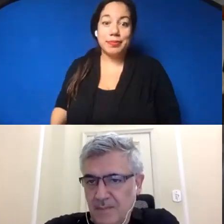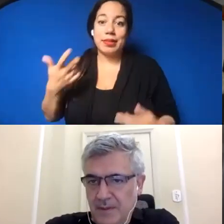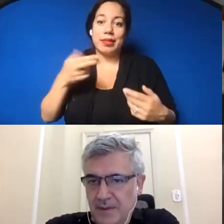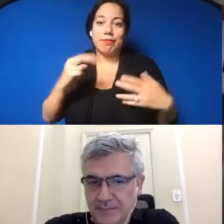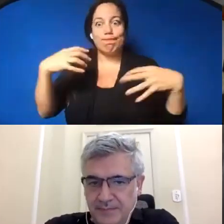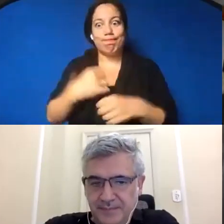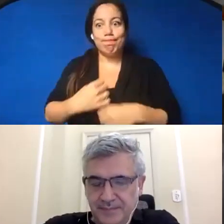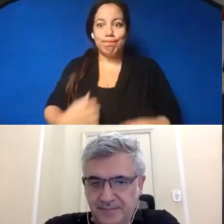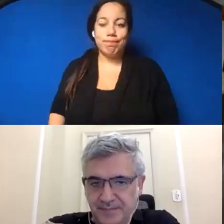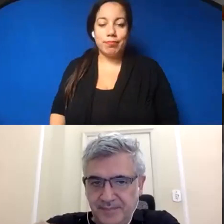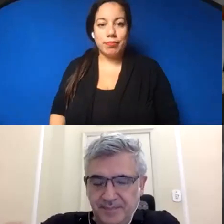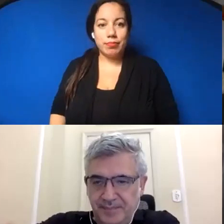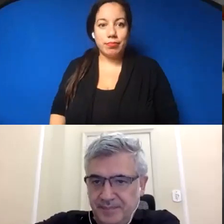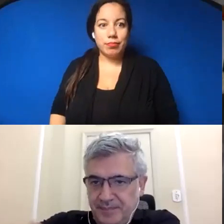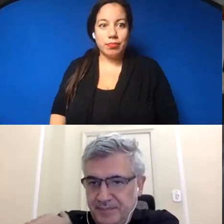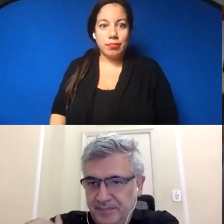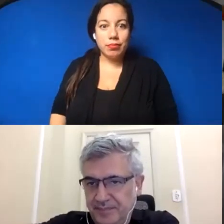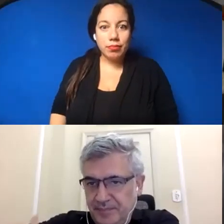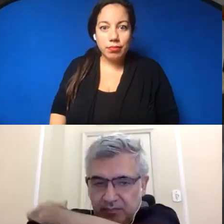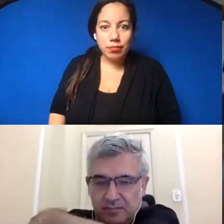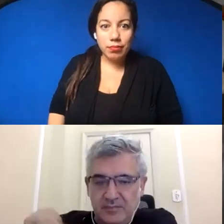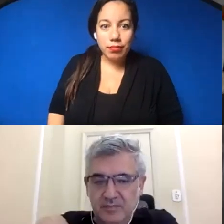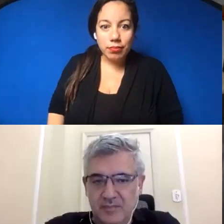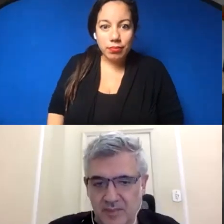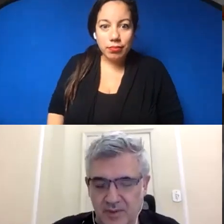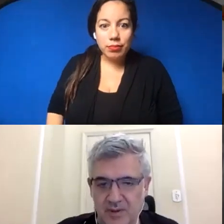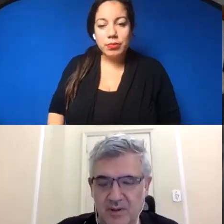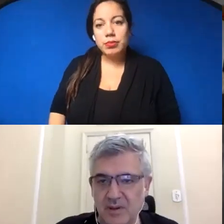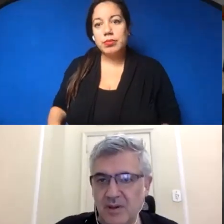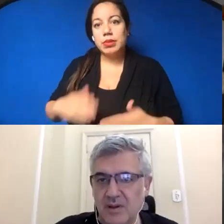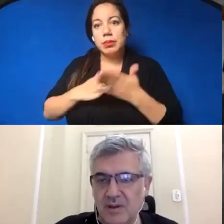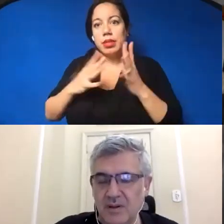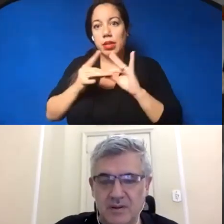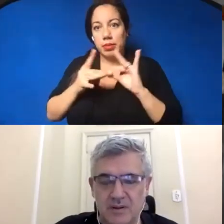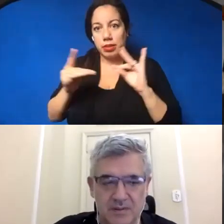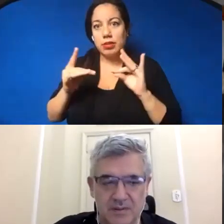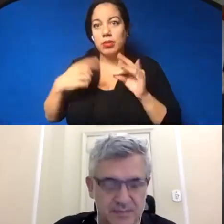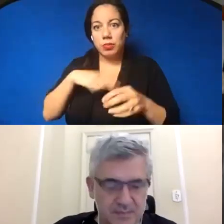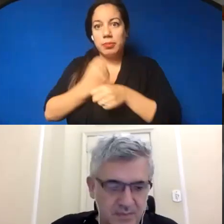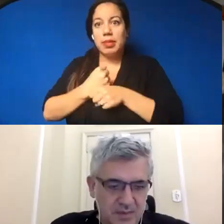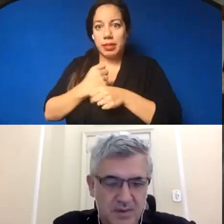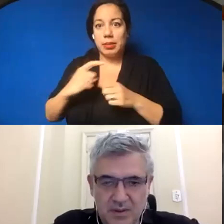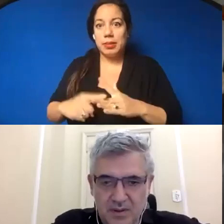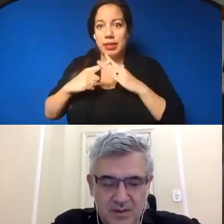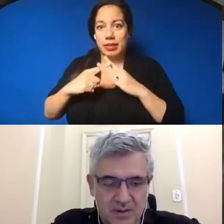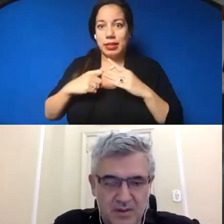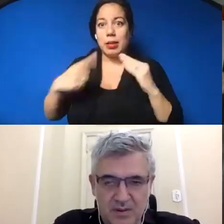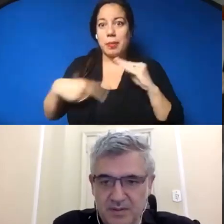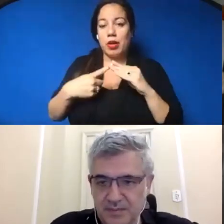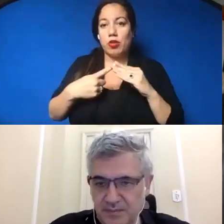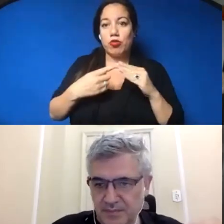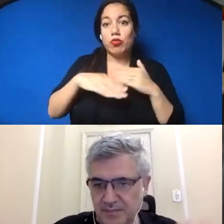finish. So I wanted to go back to some of the comments that were made in the beginning of the panel in the reproductive justice